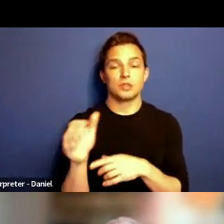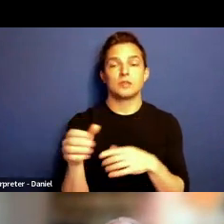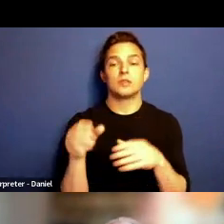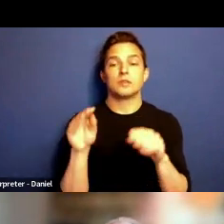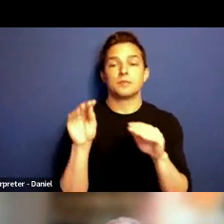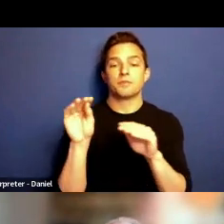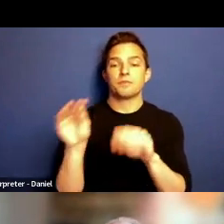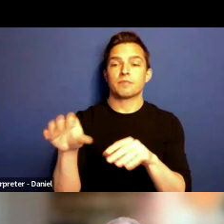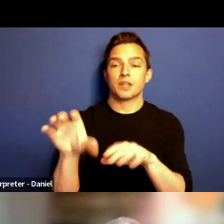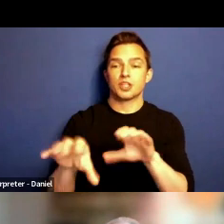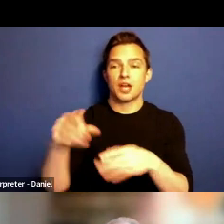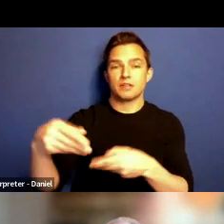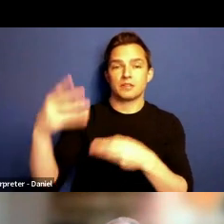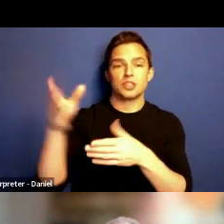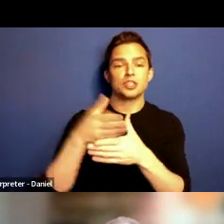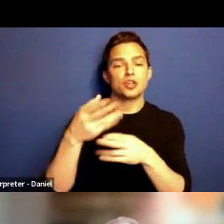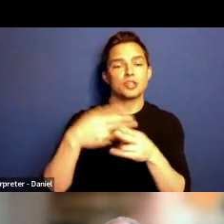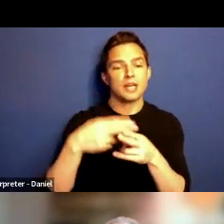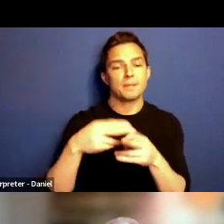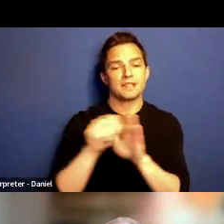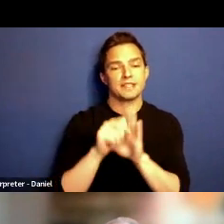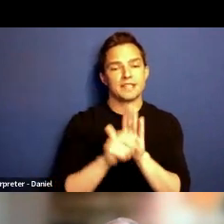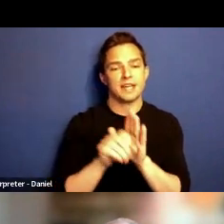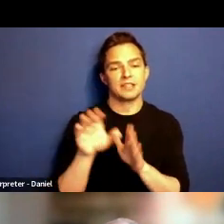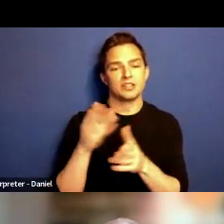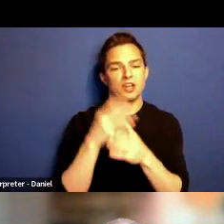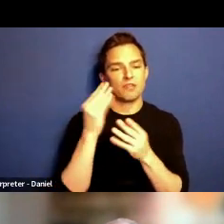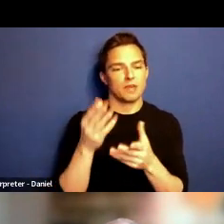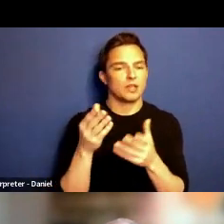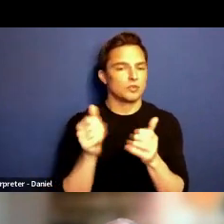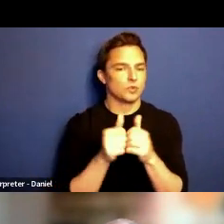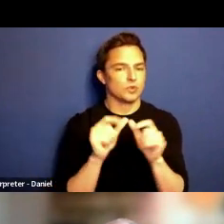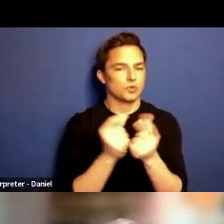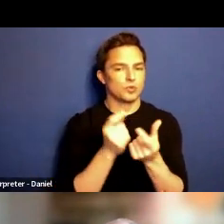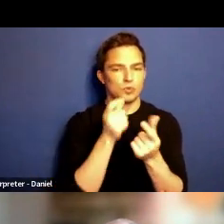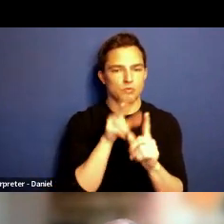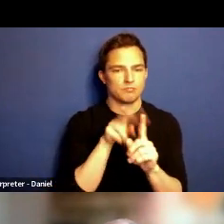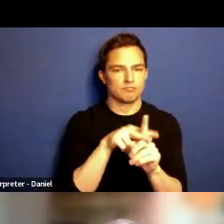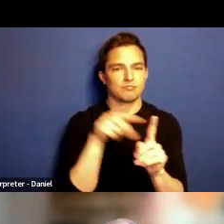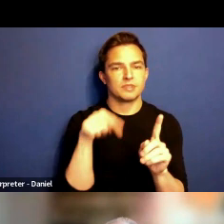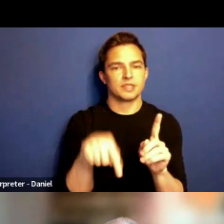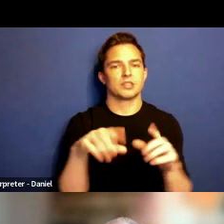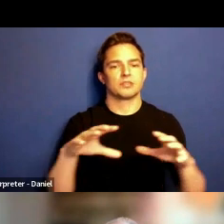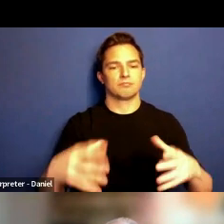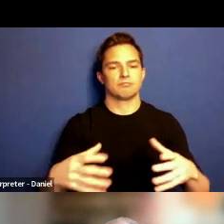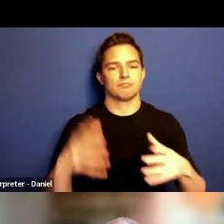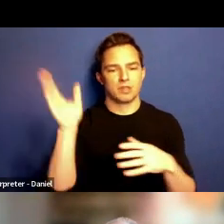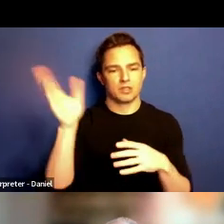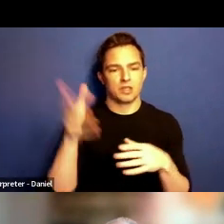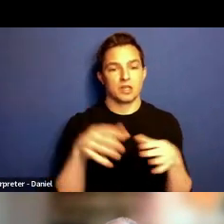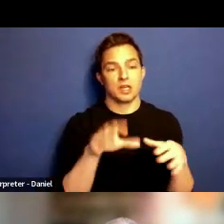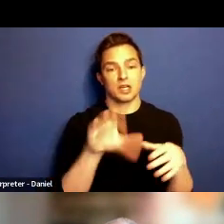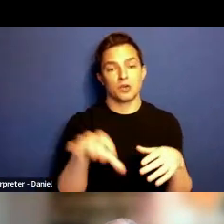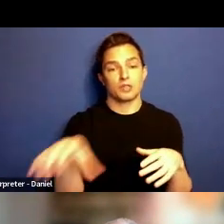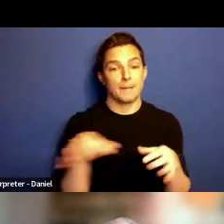state, ask questions, and/or share information with the group that pertains to this presentation. Closed captioning can